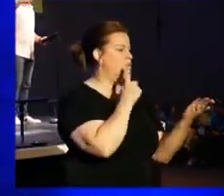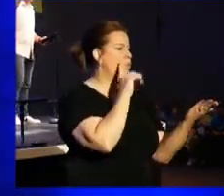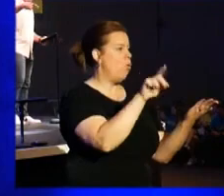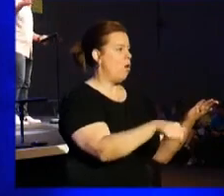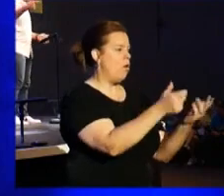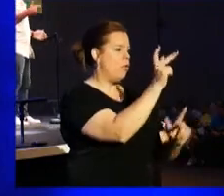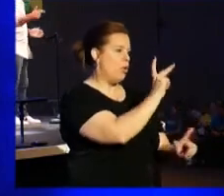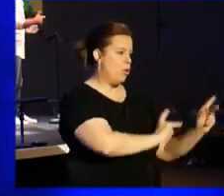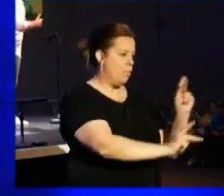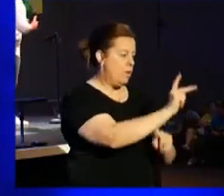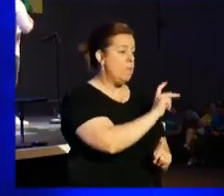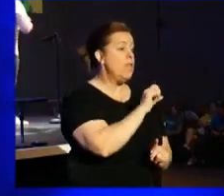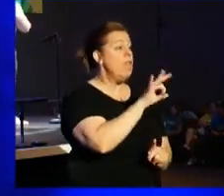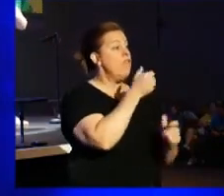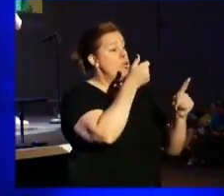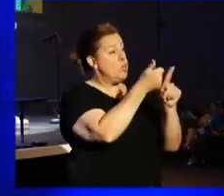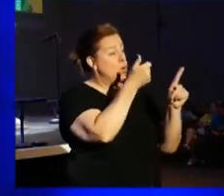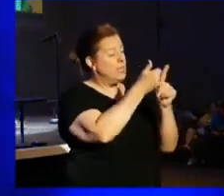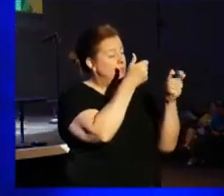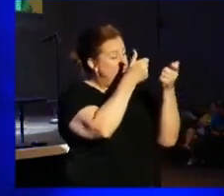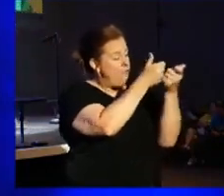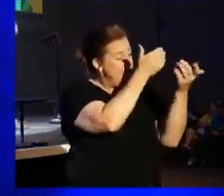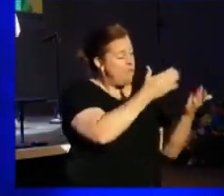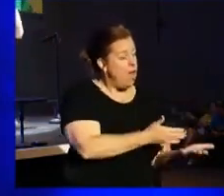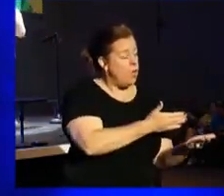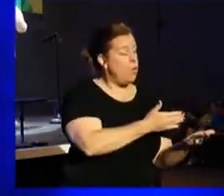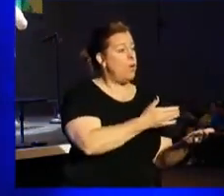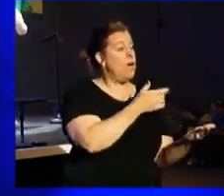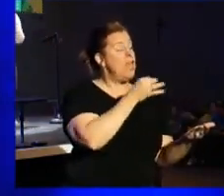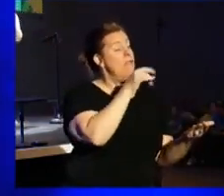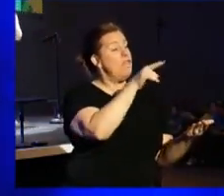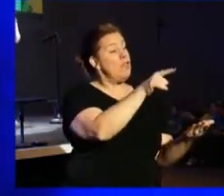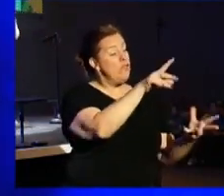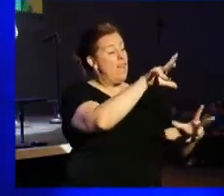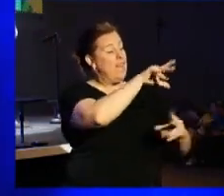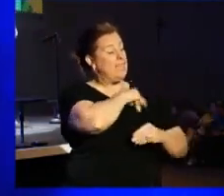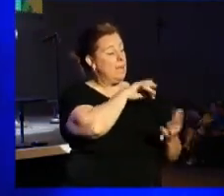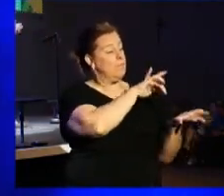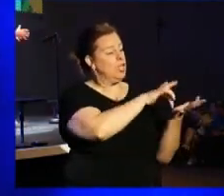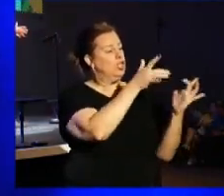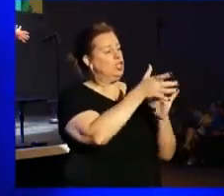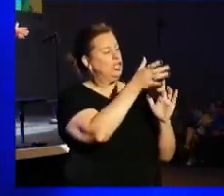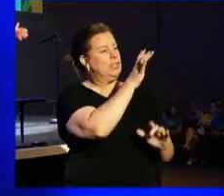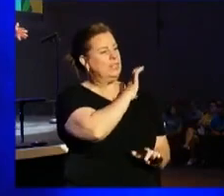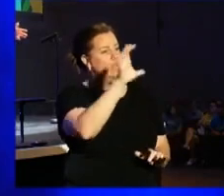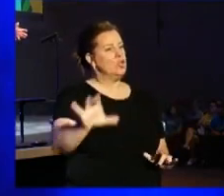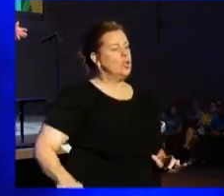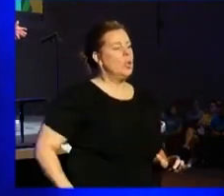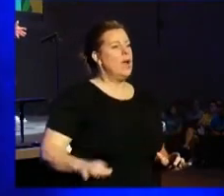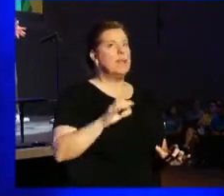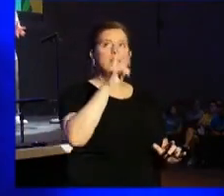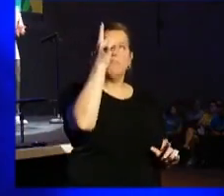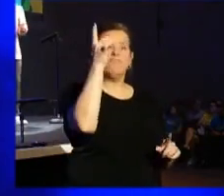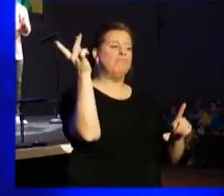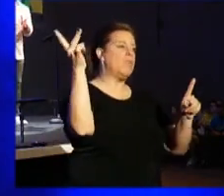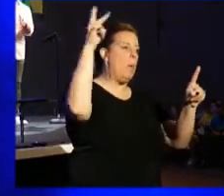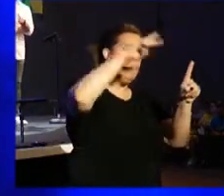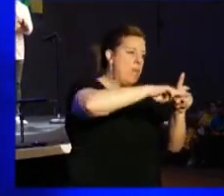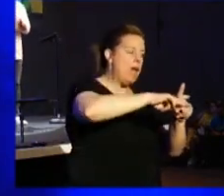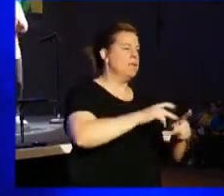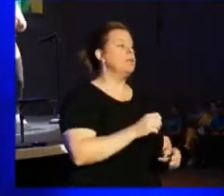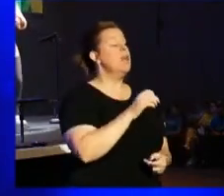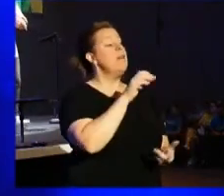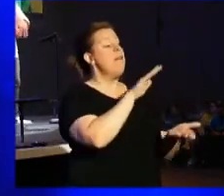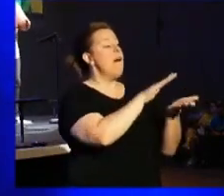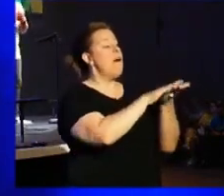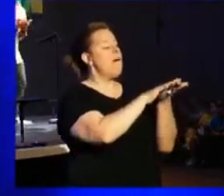If you are a follower of Jesus Christ, if you've been saved by the blood of Jesus, if you've accepted that gift, then this verse is for you. Because kindness